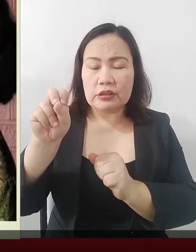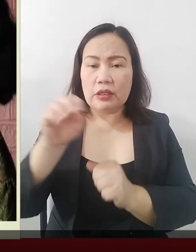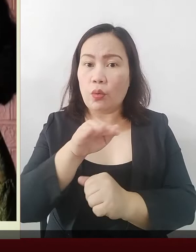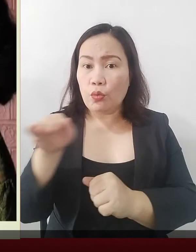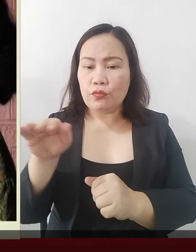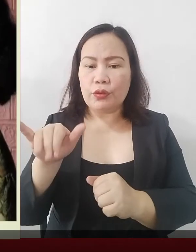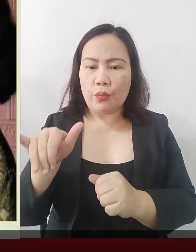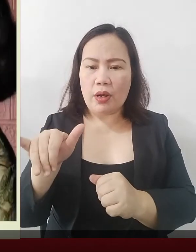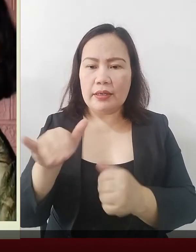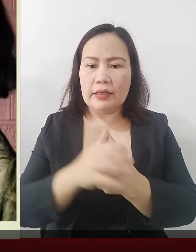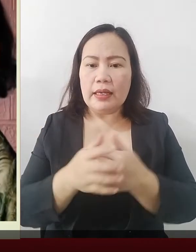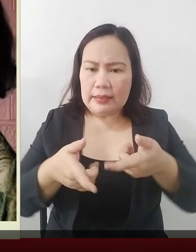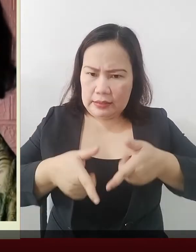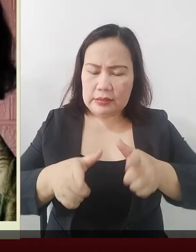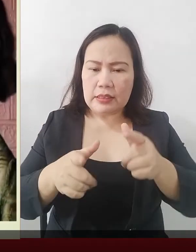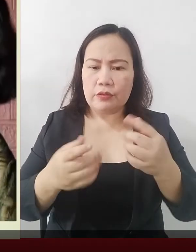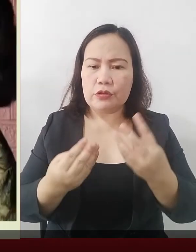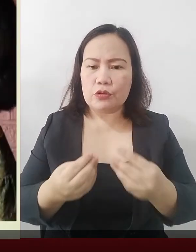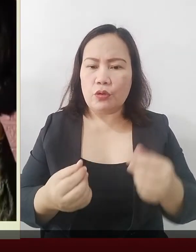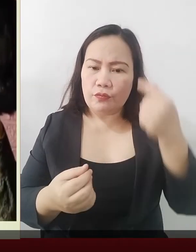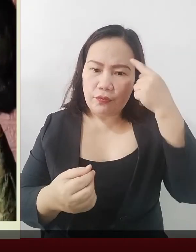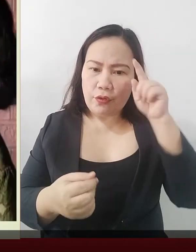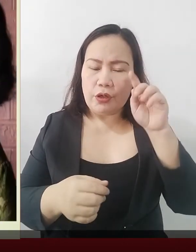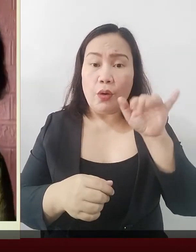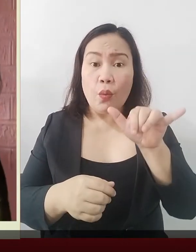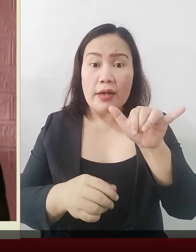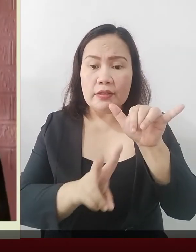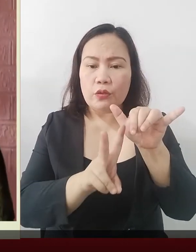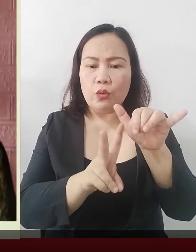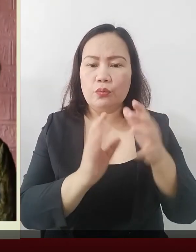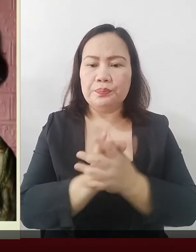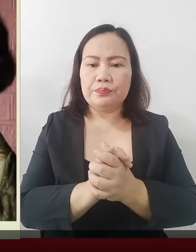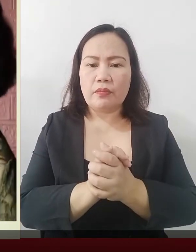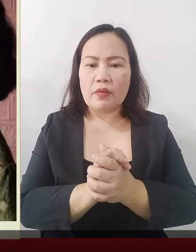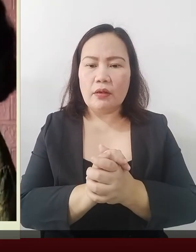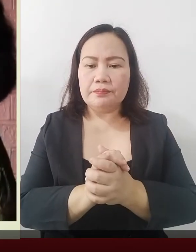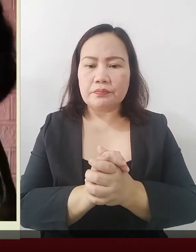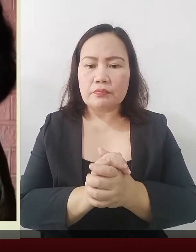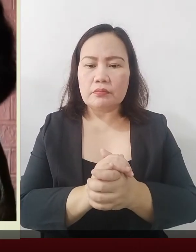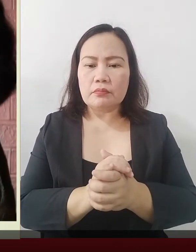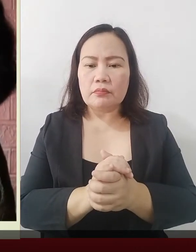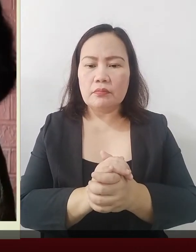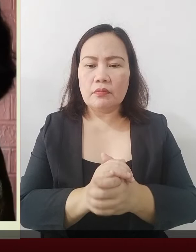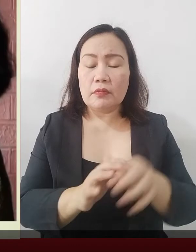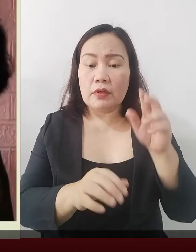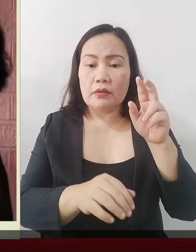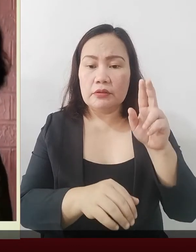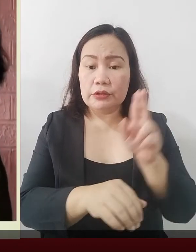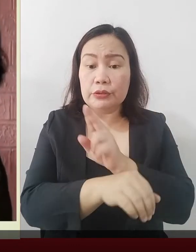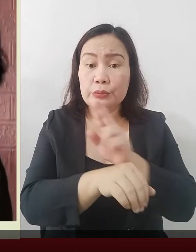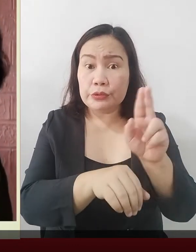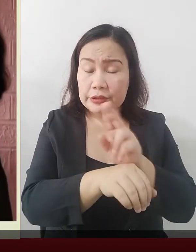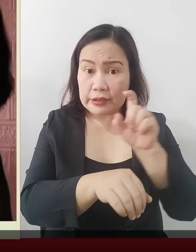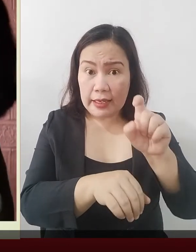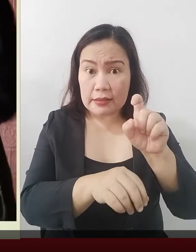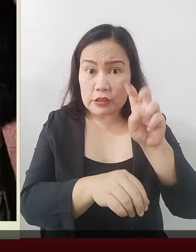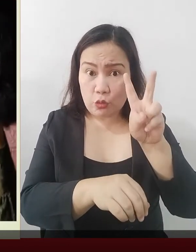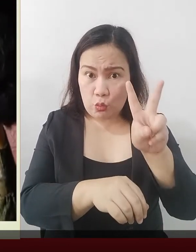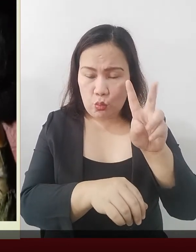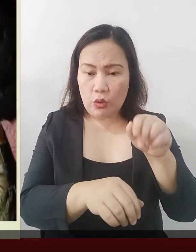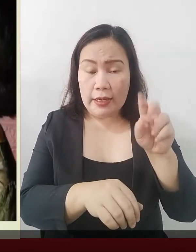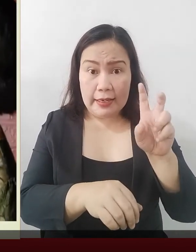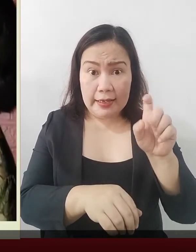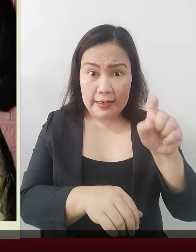over y. So let us now solve for y sub 2. So